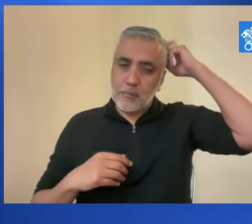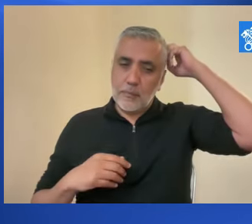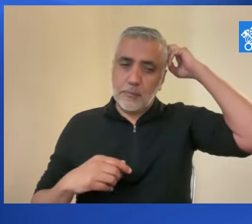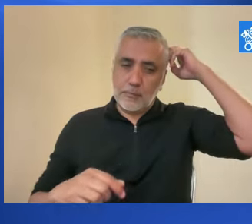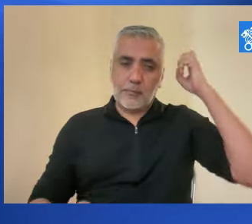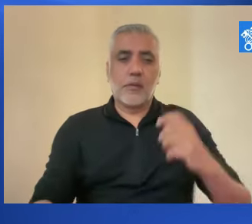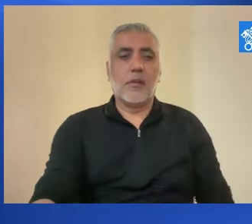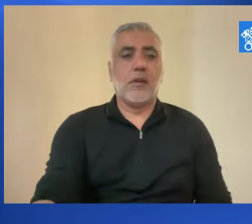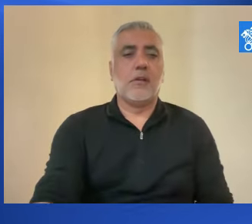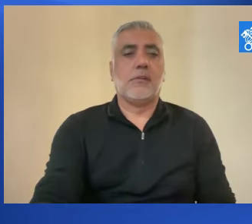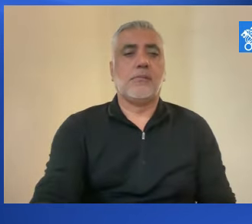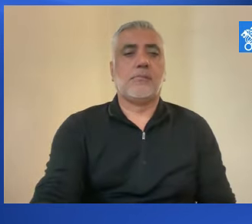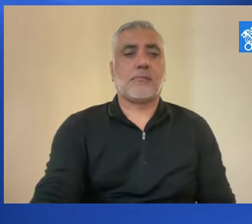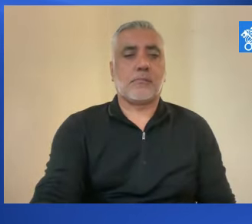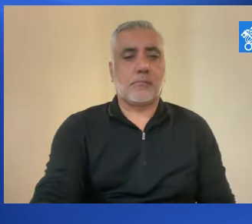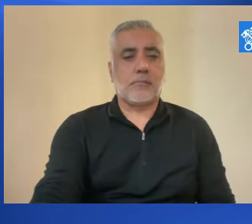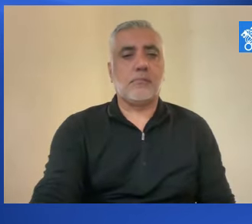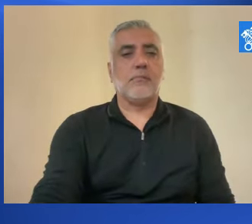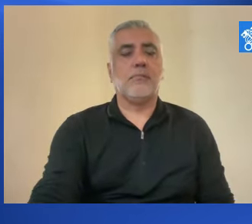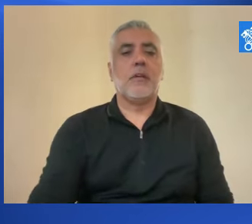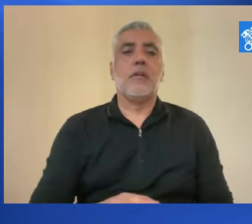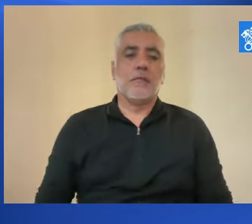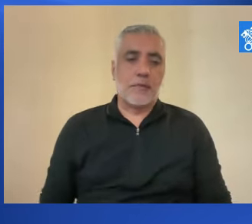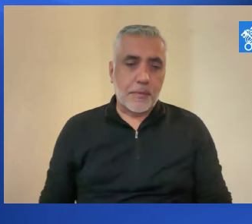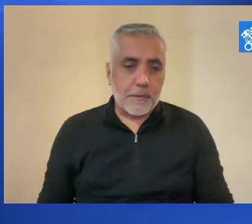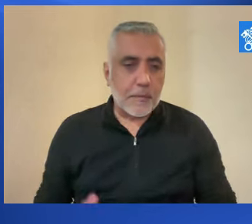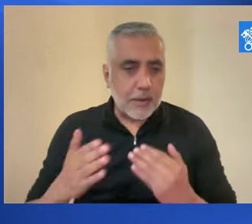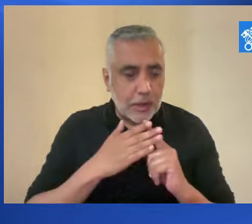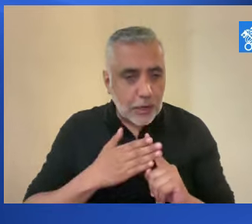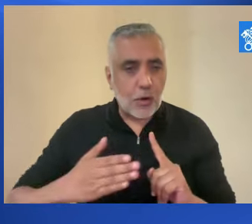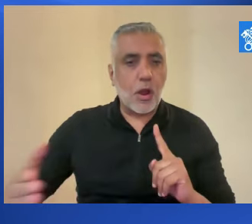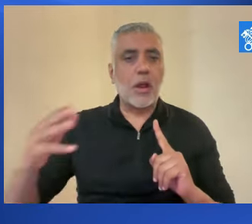From here on, Mary is careful not to take the center stage.